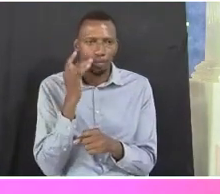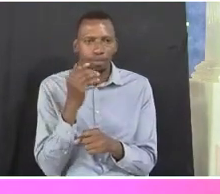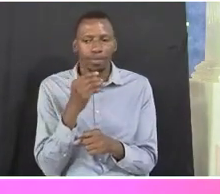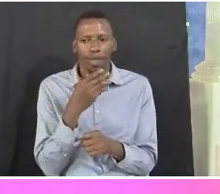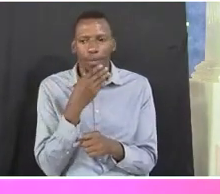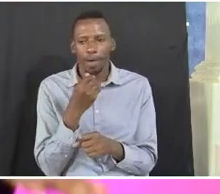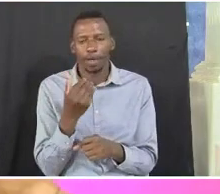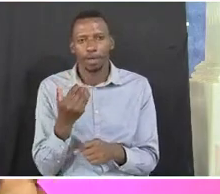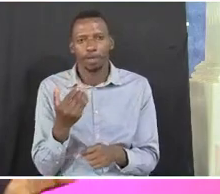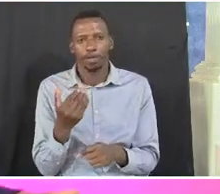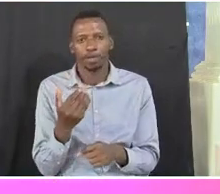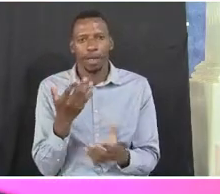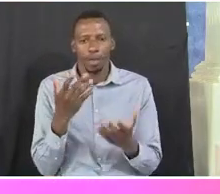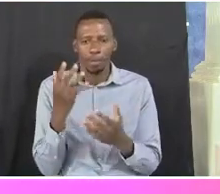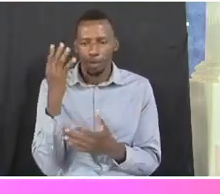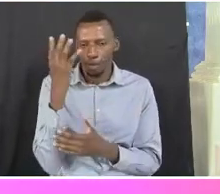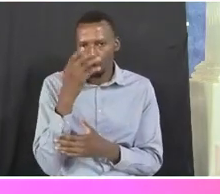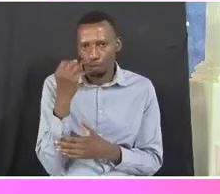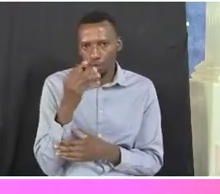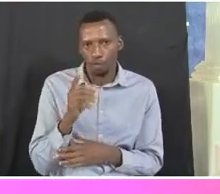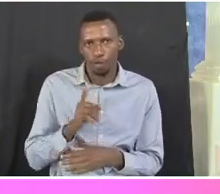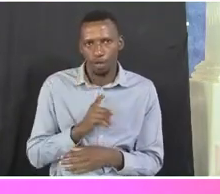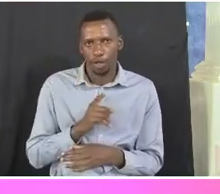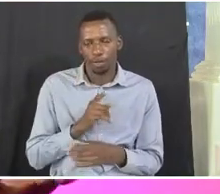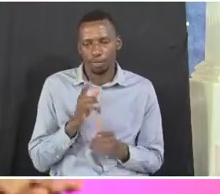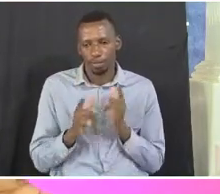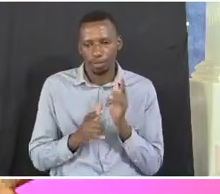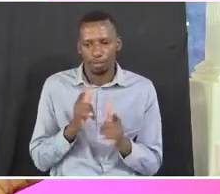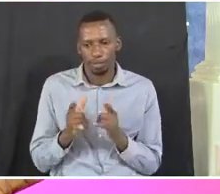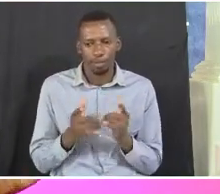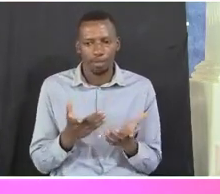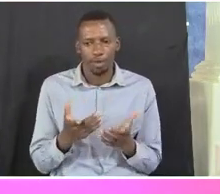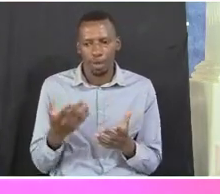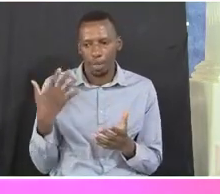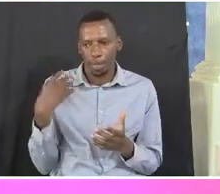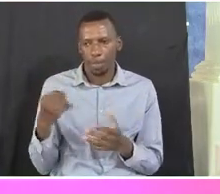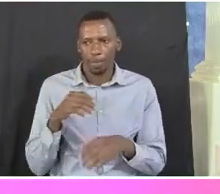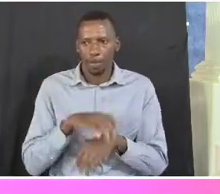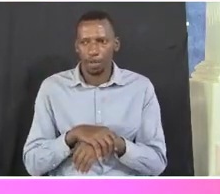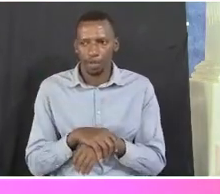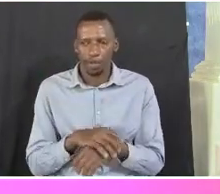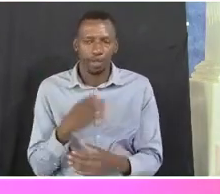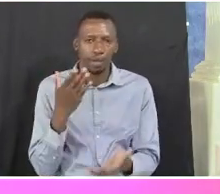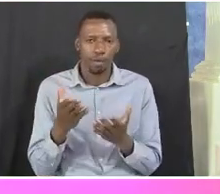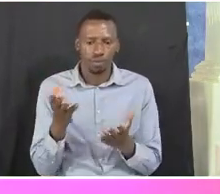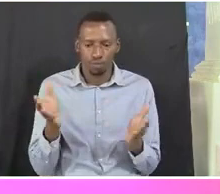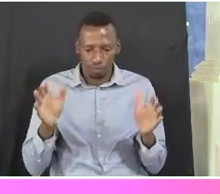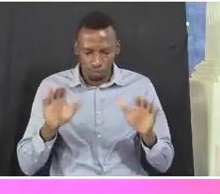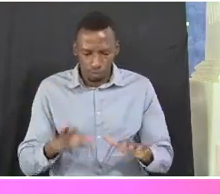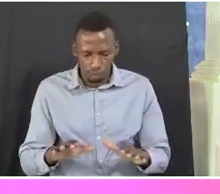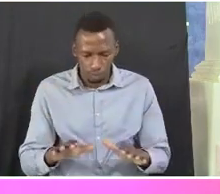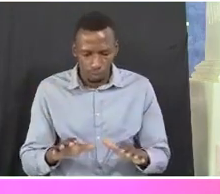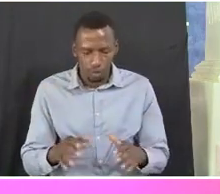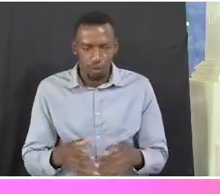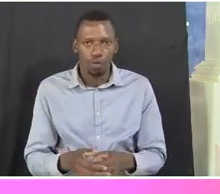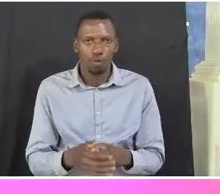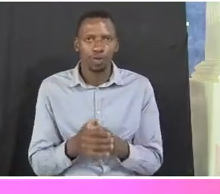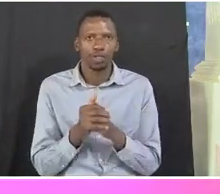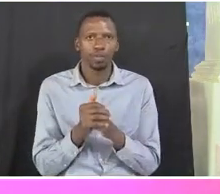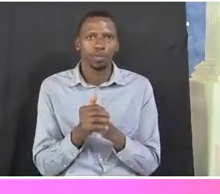promising beautiful young girlfriend you have luckily secured recently. You may be bowing to a top of the